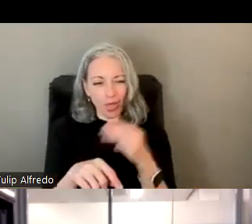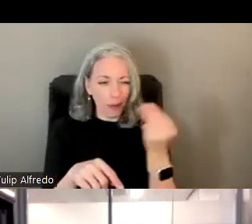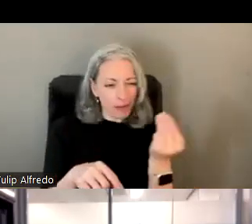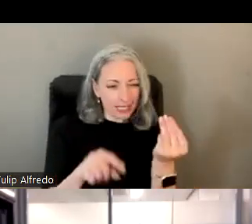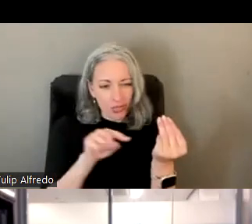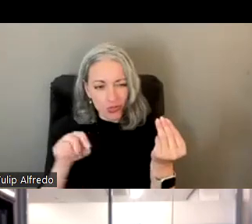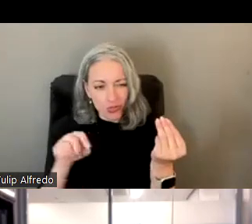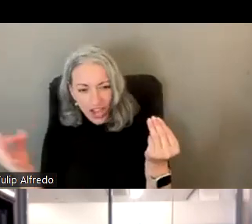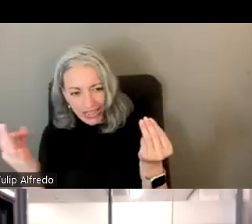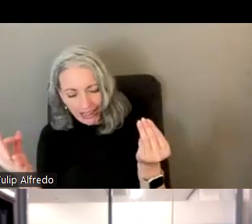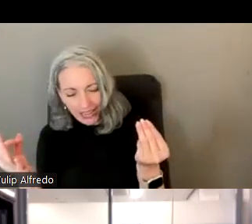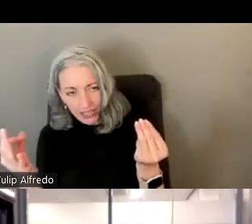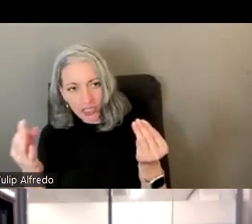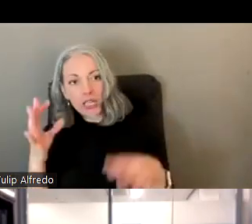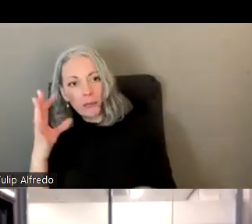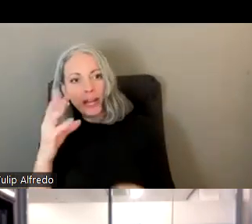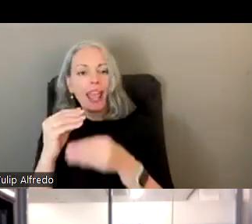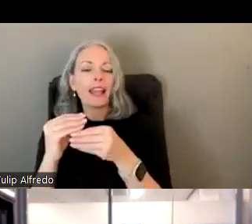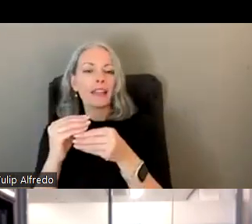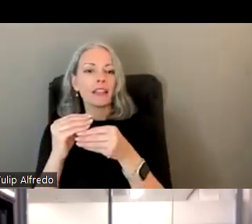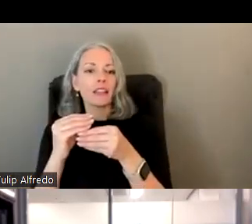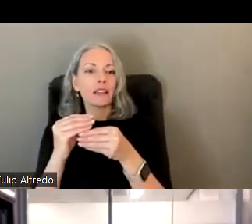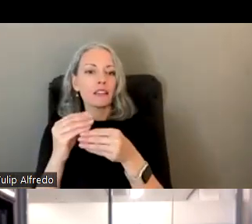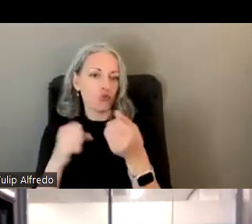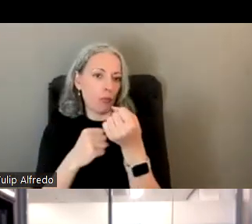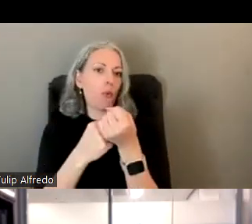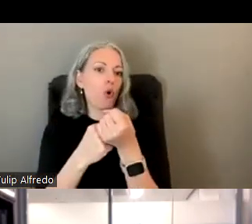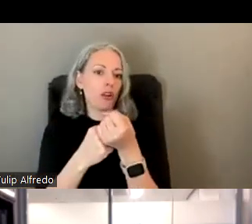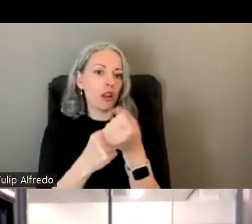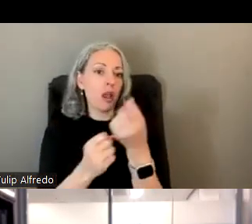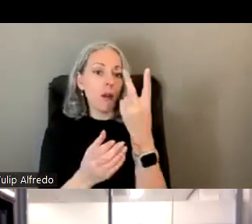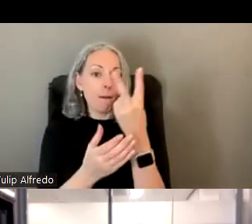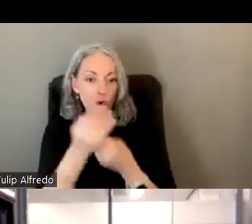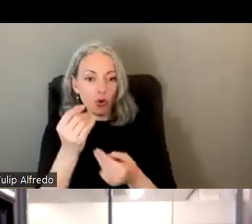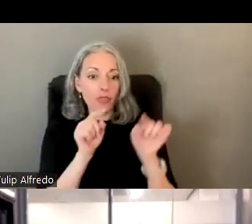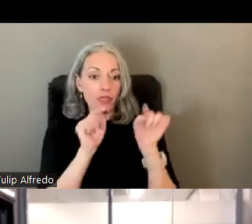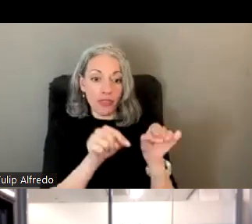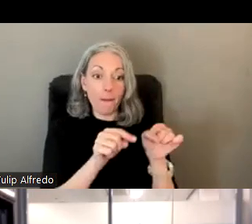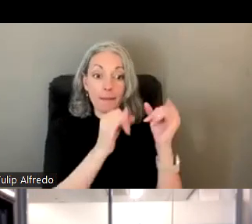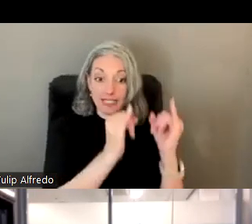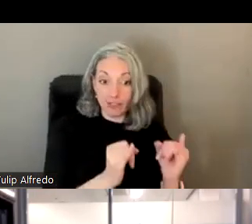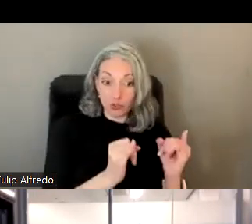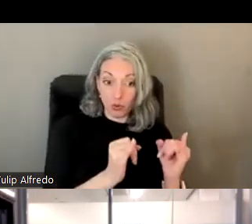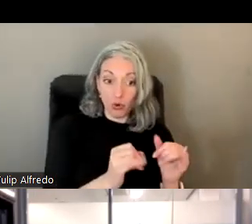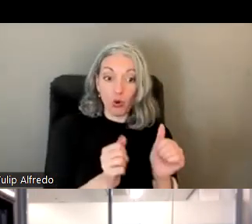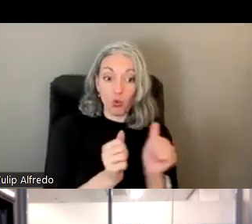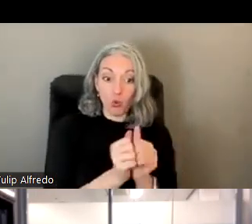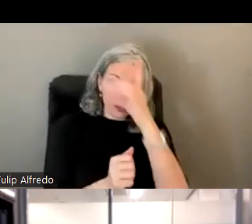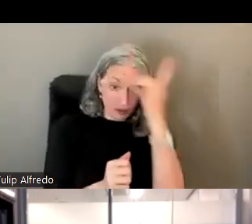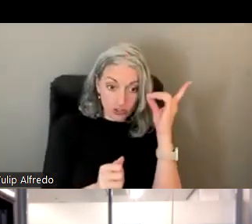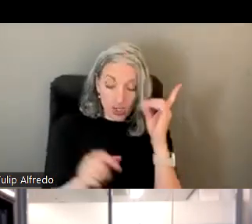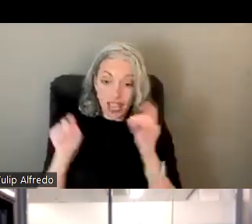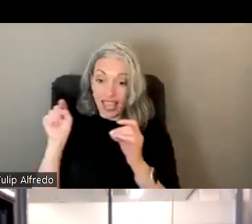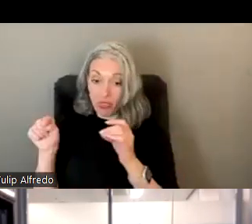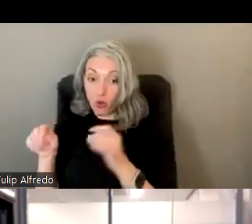has these added advantages of supporting both the individual and their caregiver. So those are